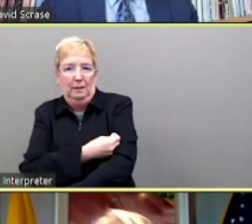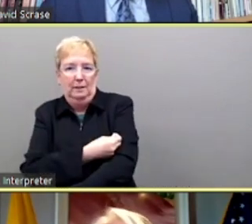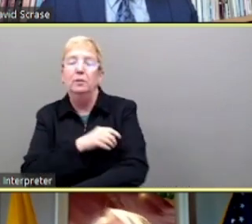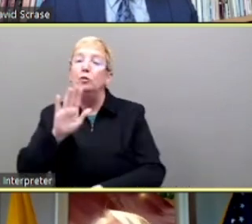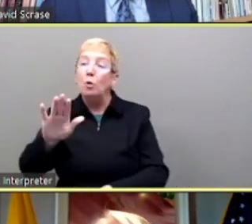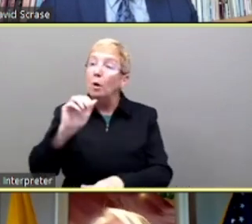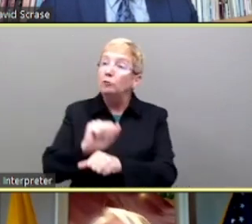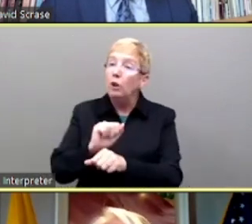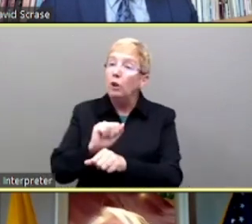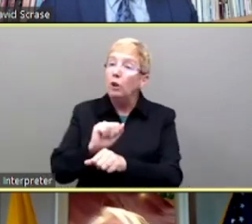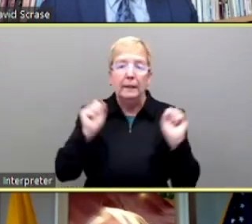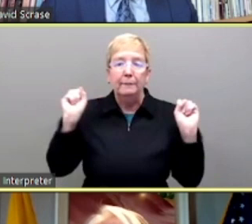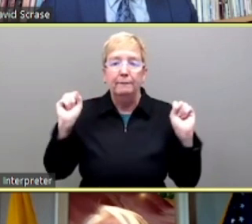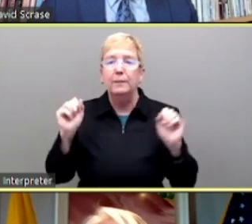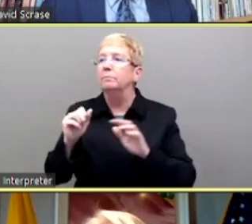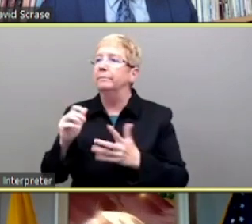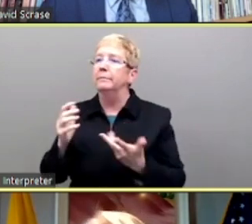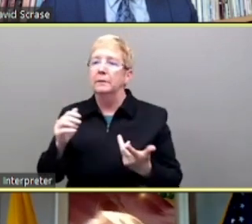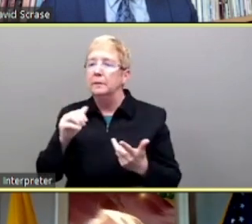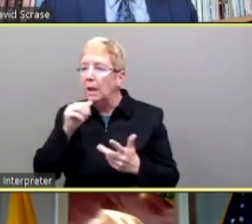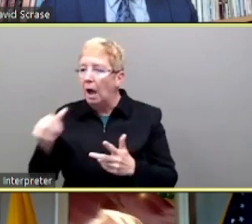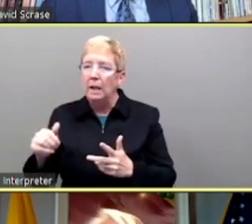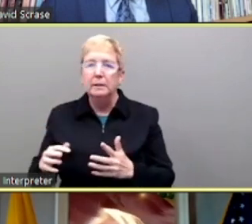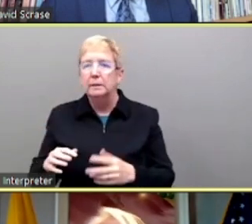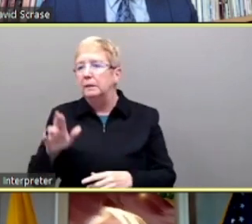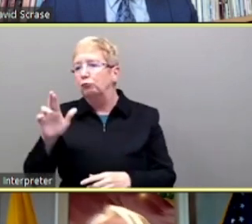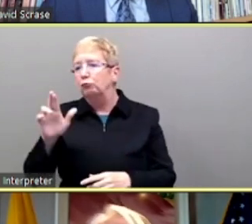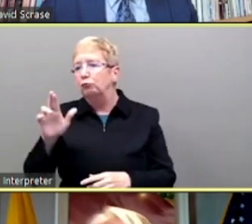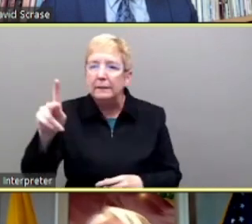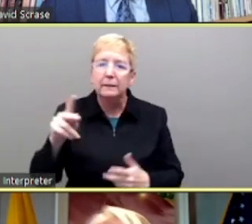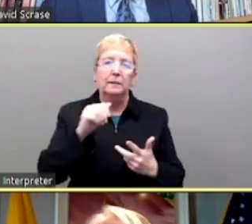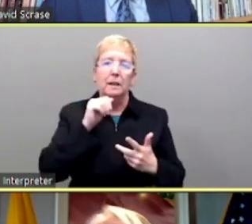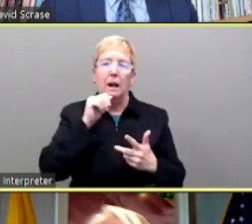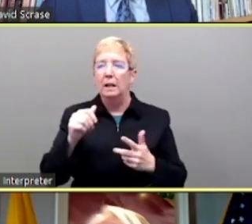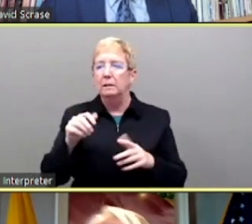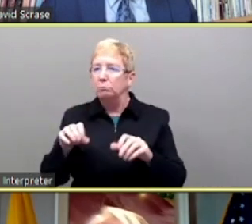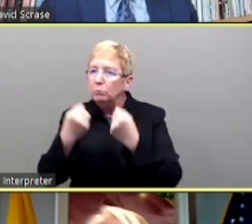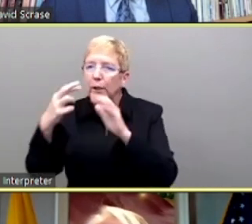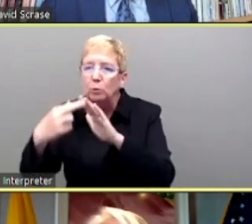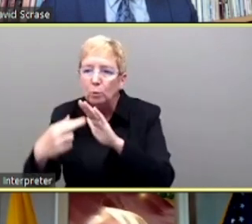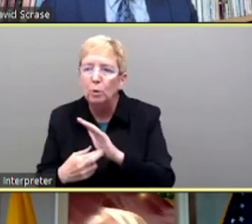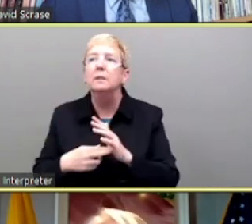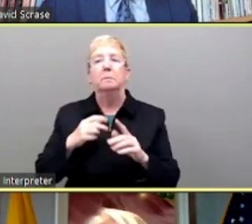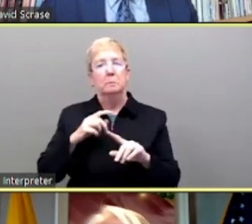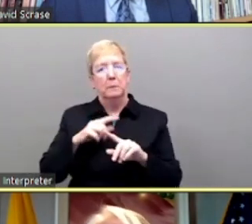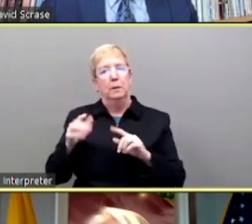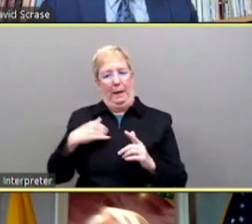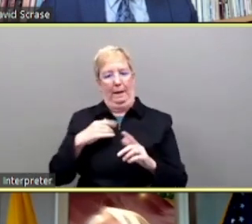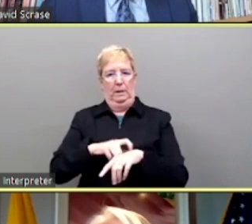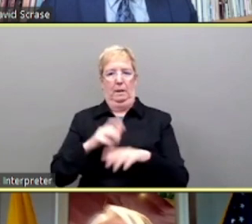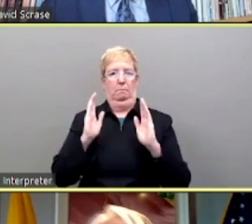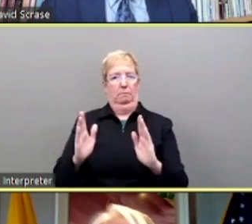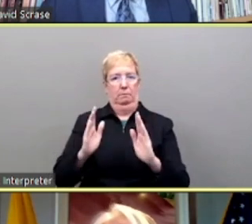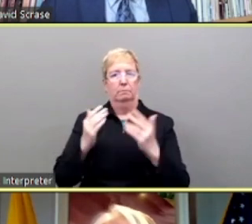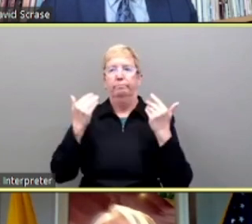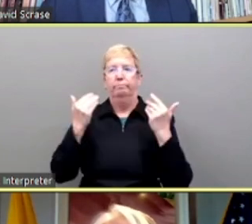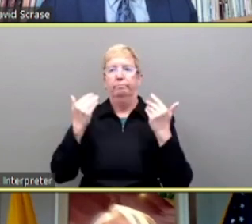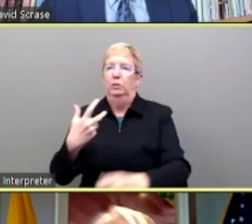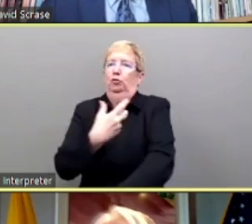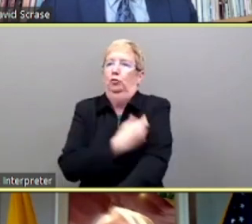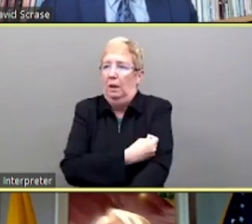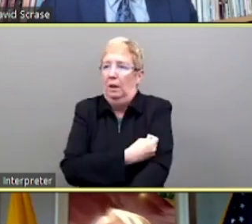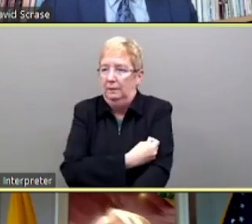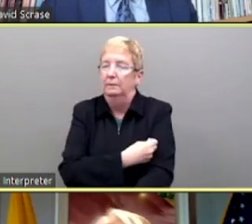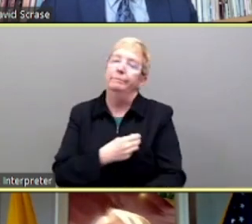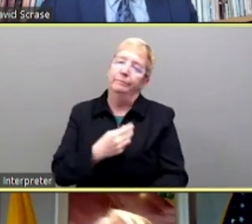through the fully vaccinated status once you've received both doses for the vaccines that require